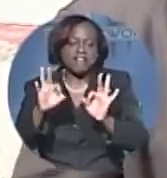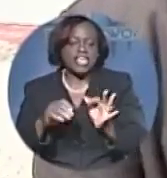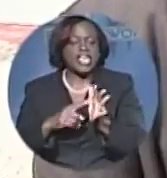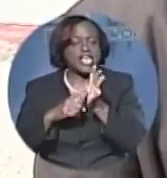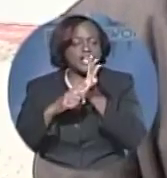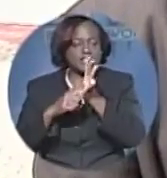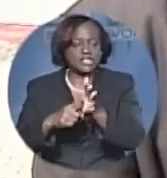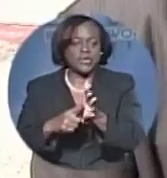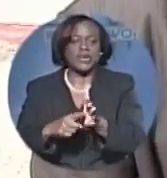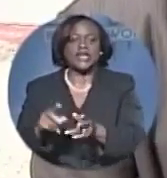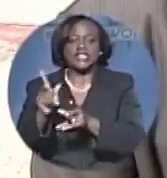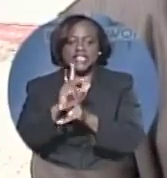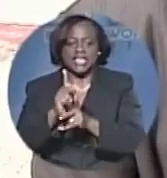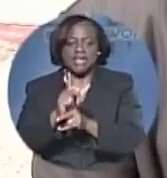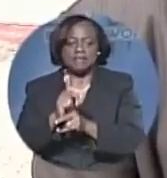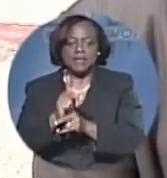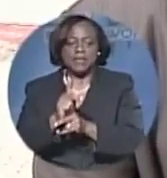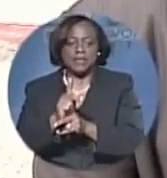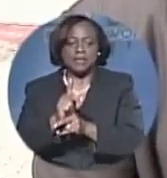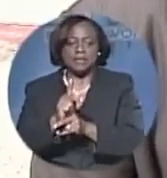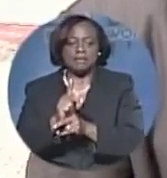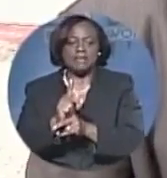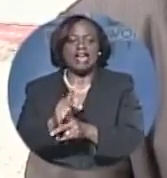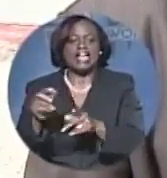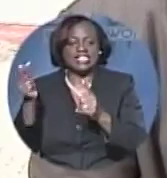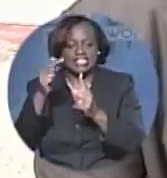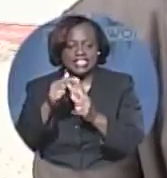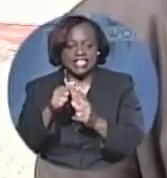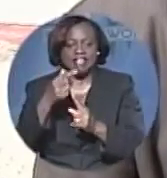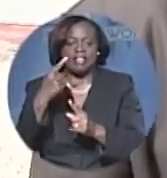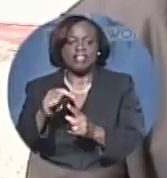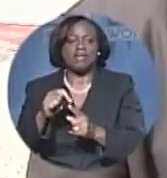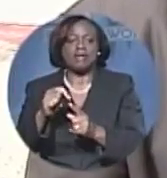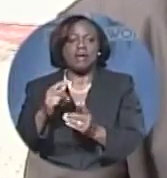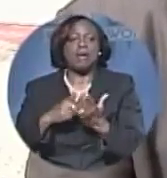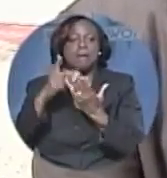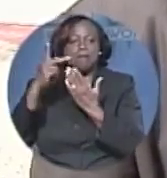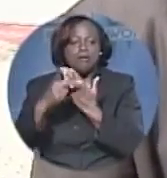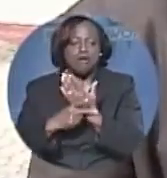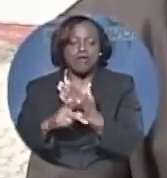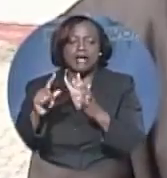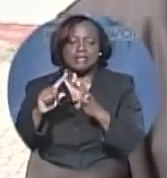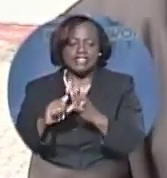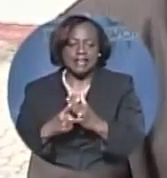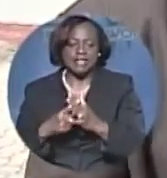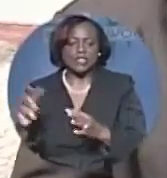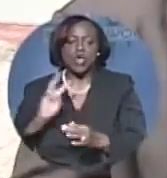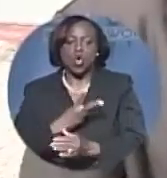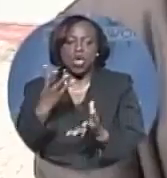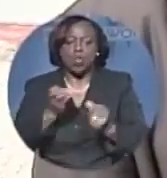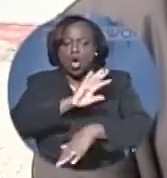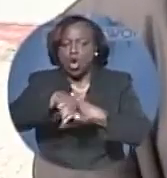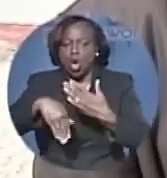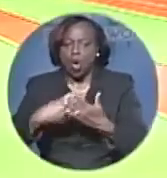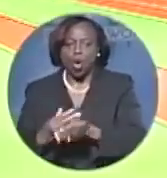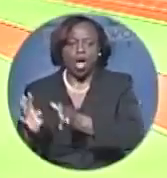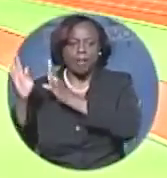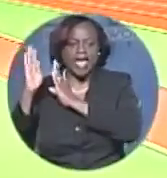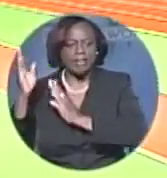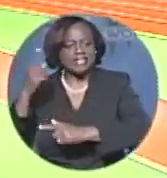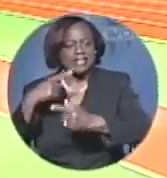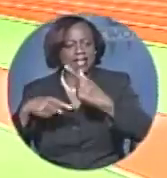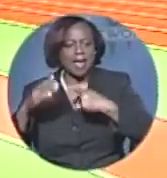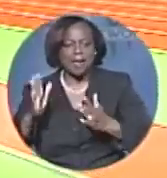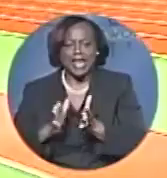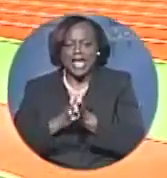can keep you occupied until the actual official program starts. And so we want Bahamians to come and enjoy this national event.